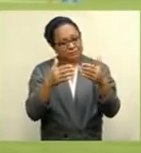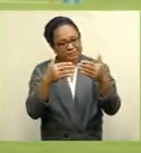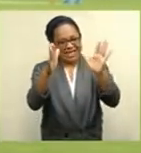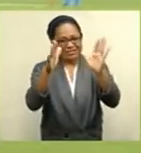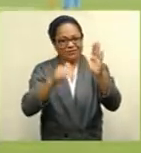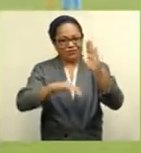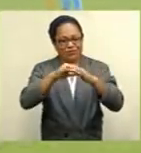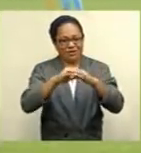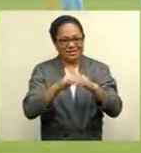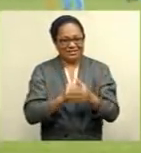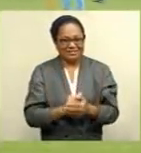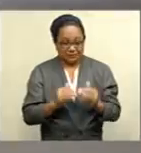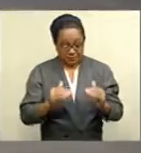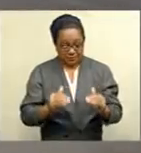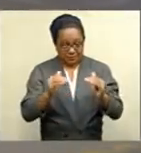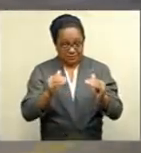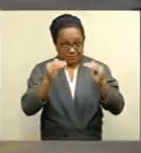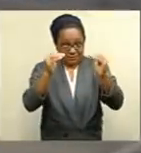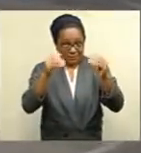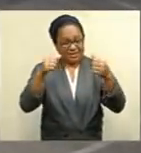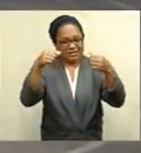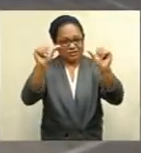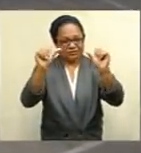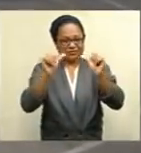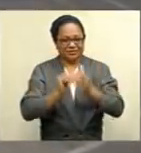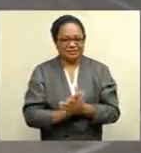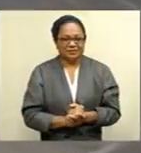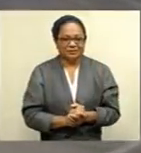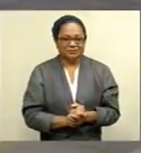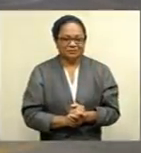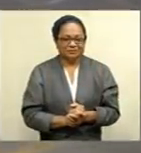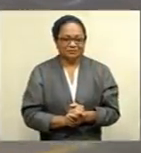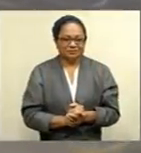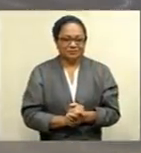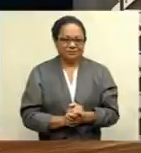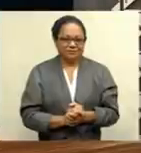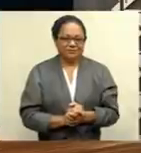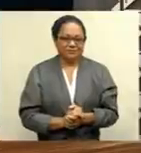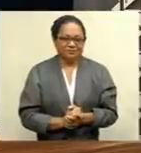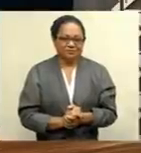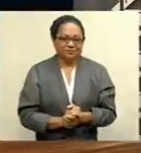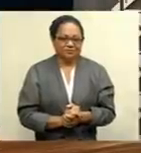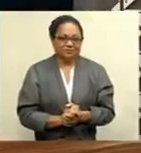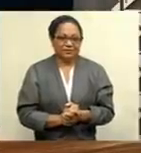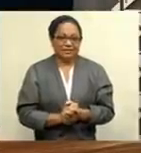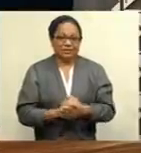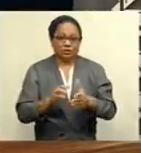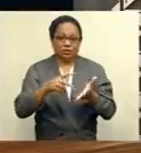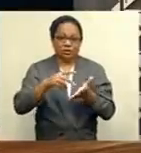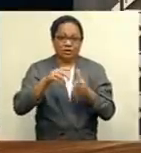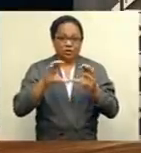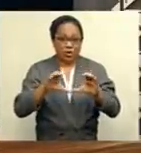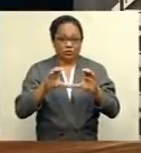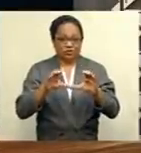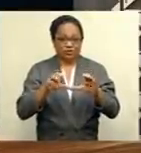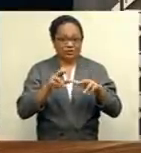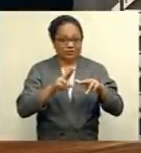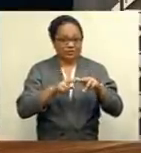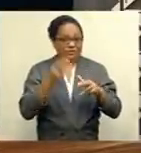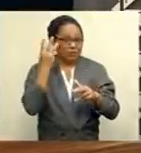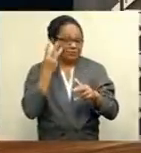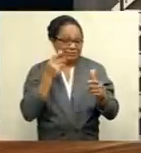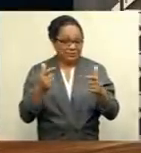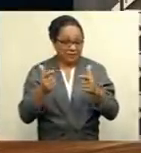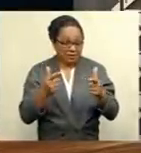full sporting activities will resume. Benina Rakotonga, FBC Sports. Fijiana Sevens coach Sayasi Fuli is keeping